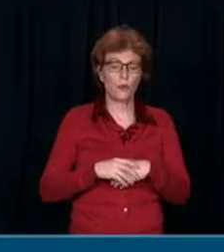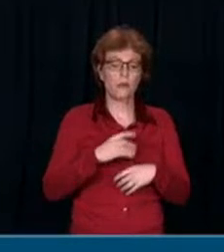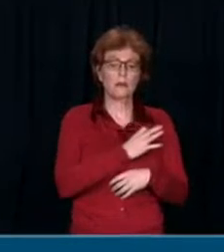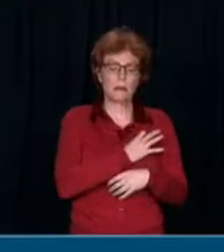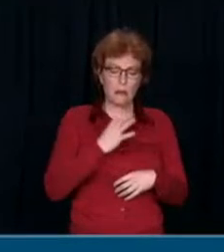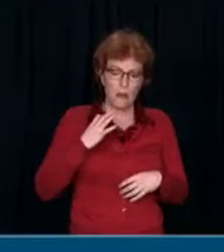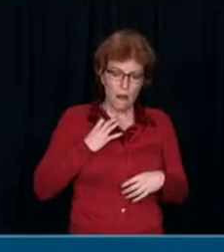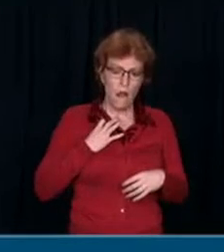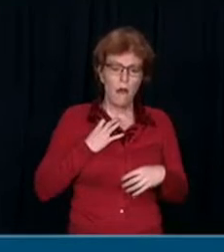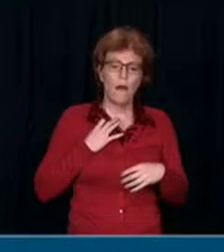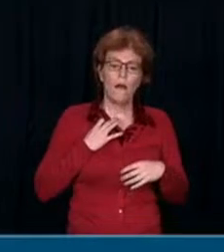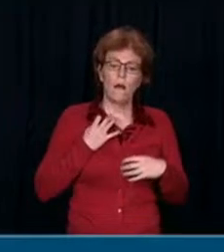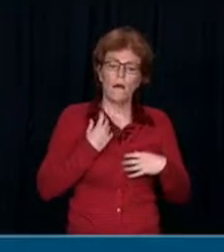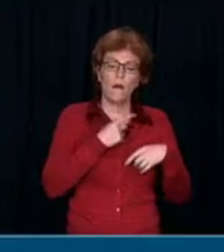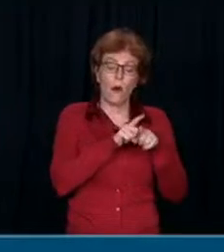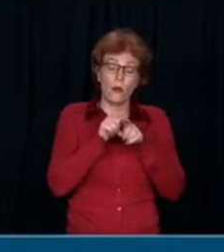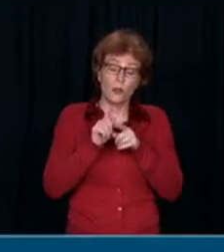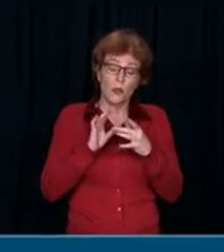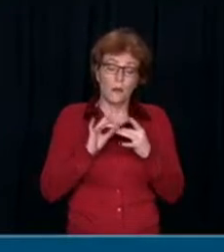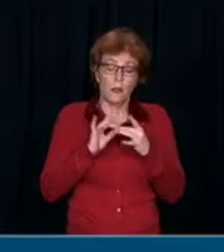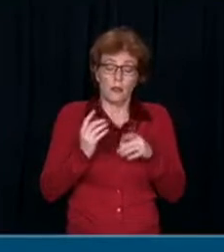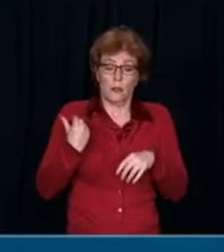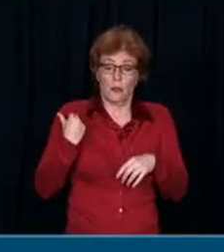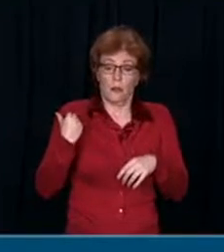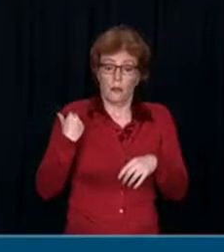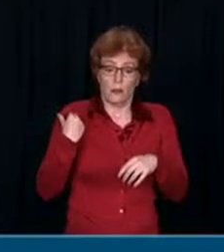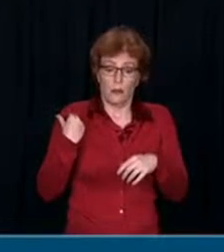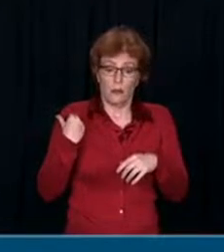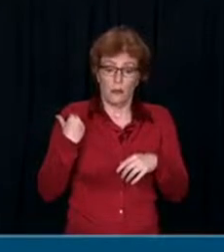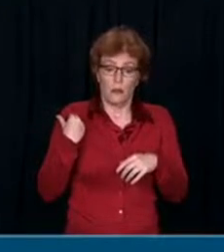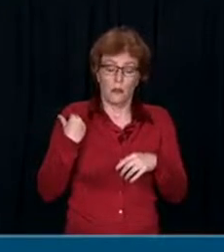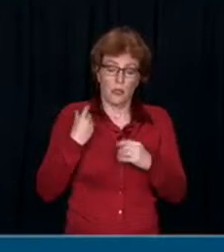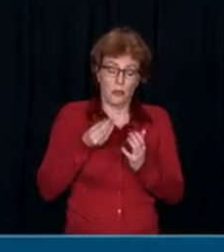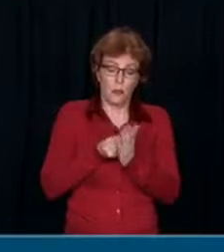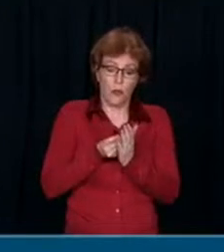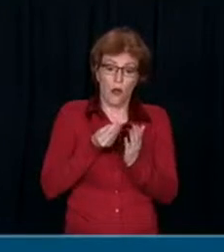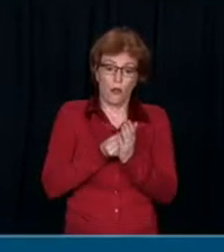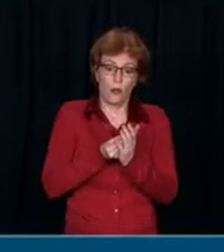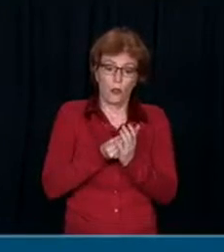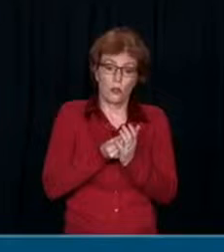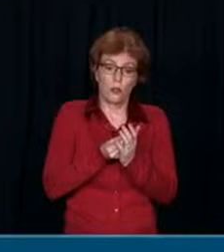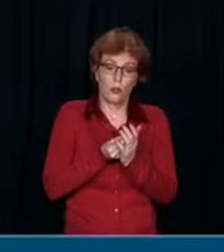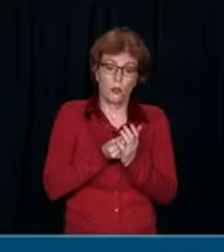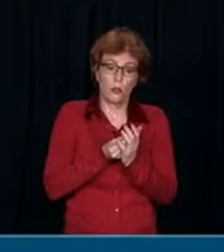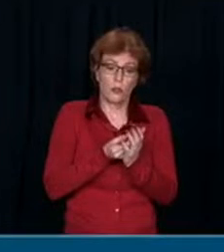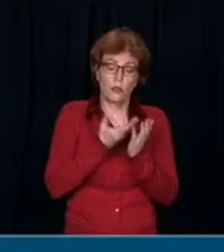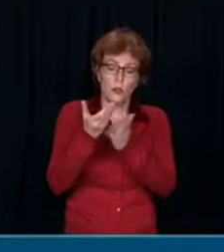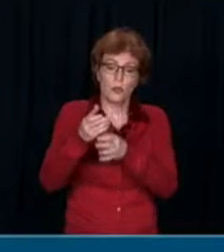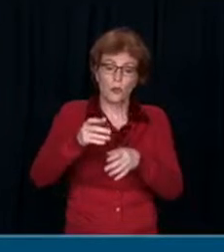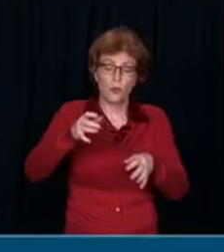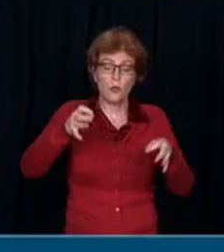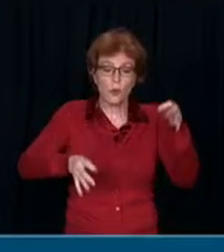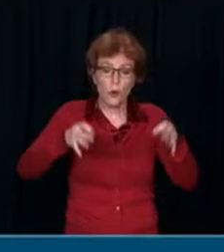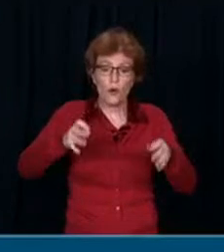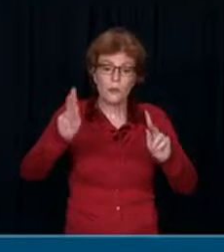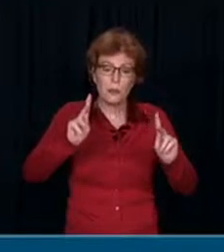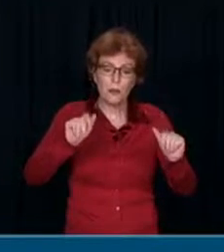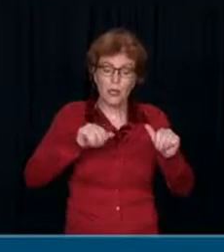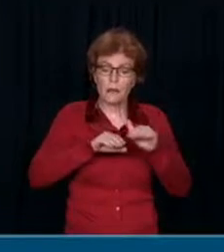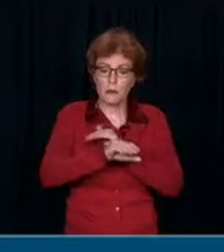Staff, and also, as I mentioned earlier, getting dollars to the courts so that people can come in